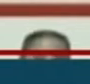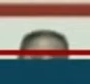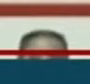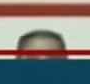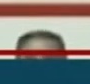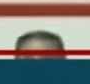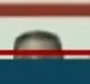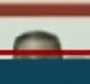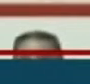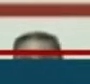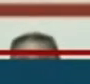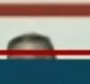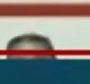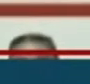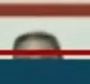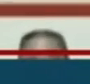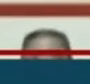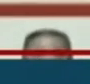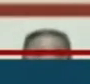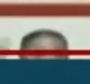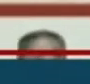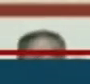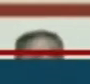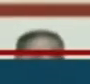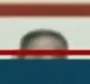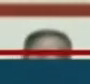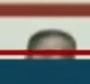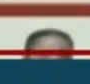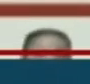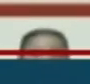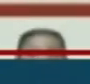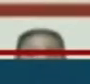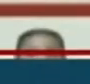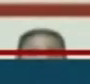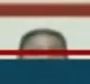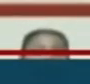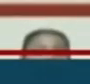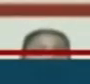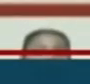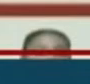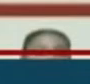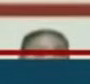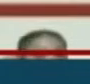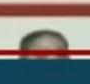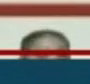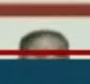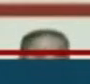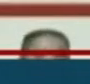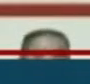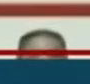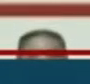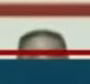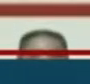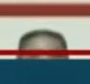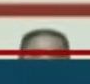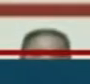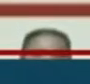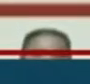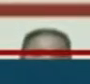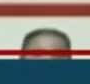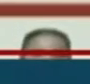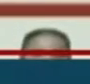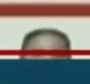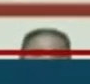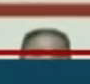to destabilize the country. He also informed that 16 facilities have been dismantled, which have been used for illicit purposes, such